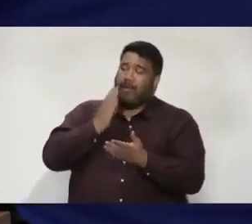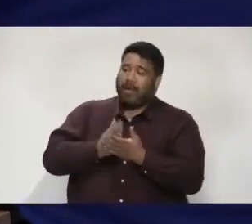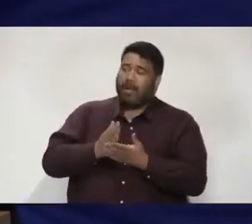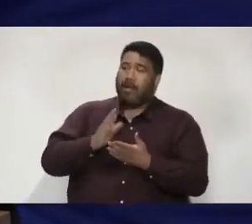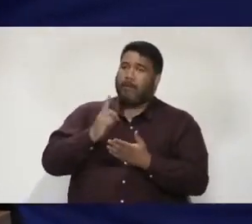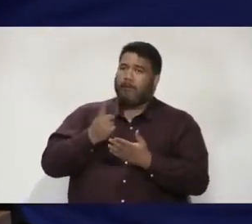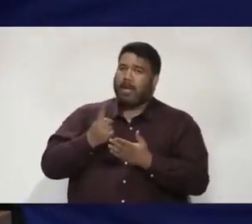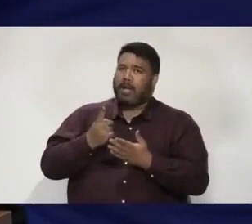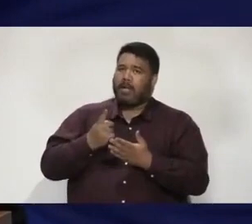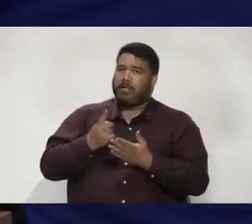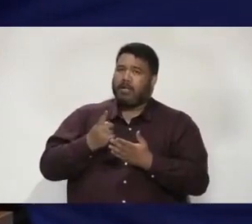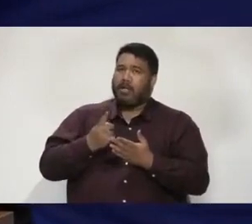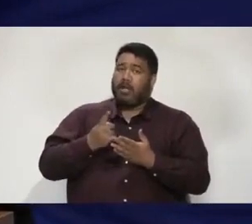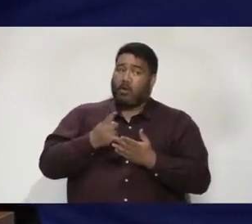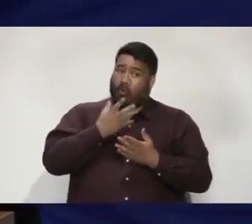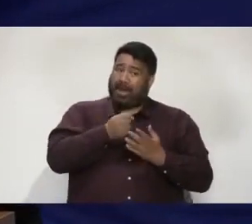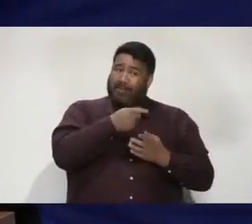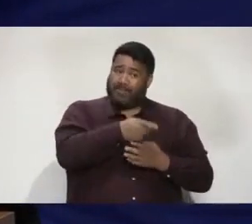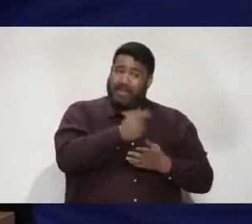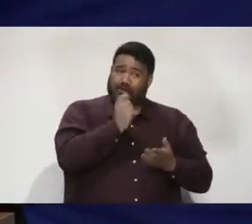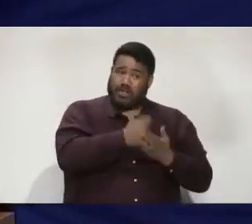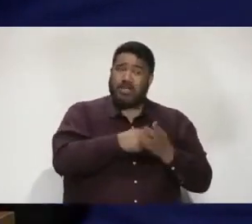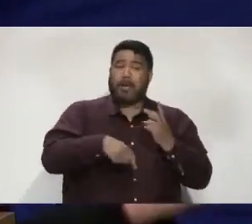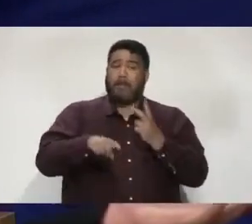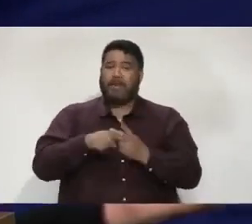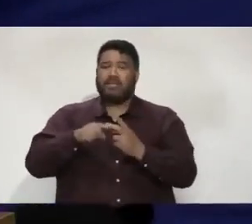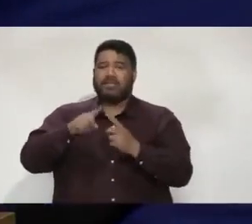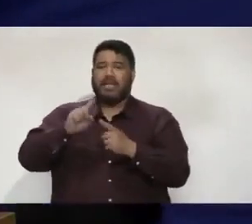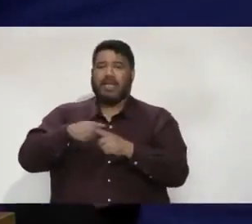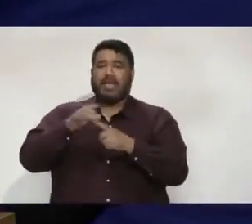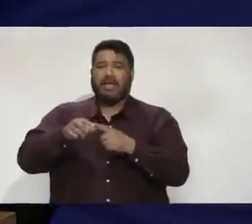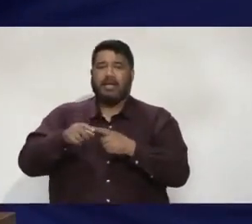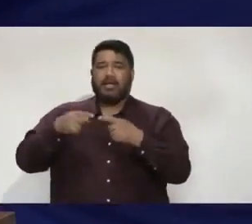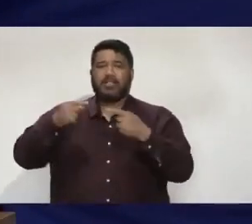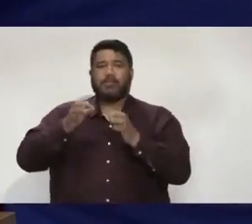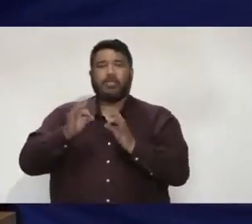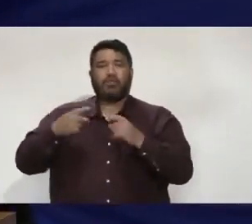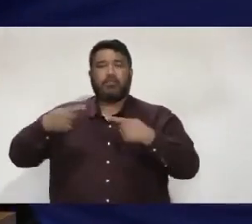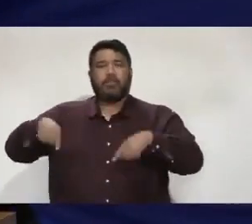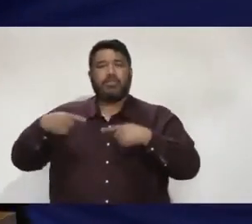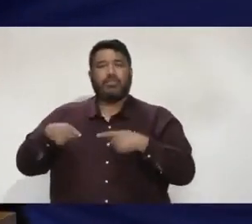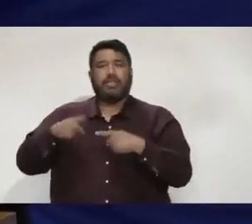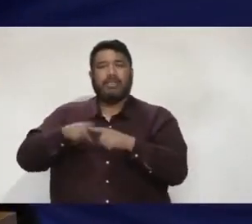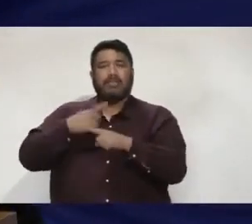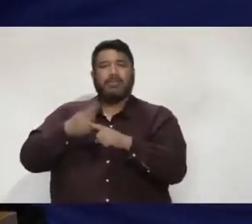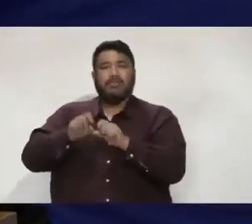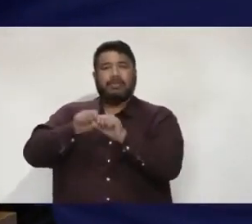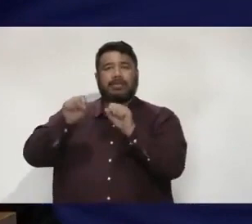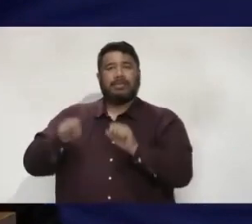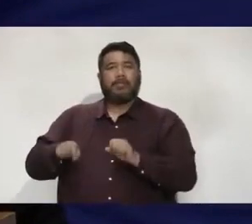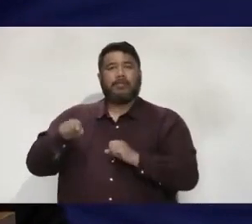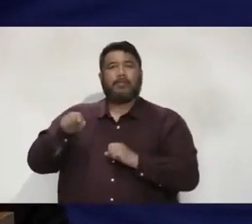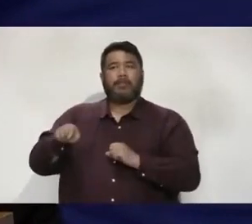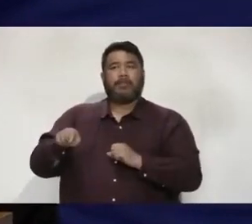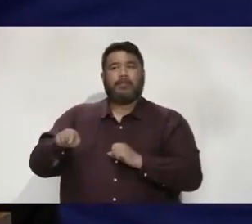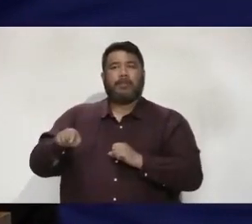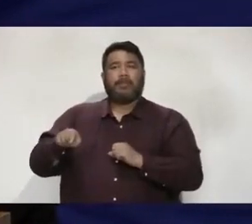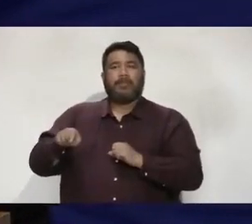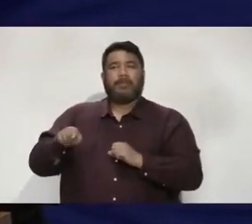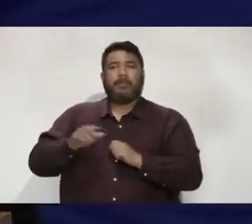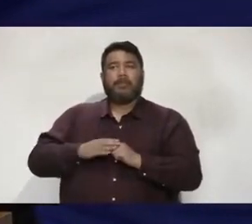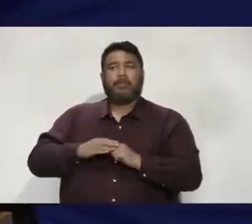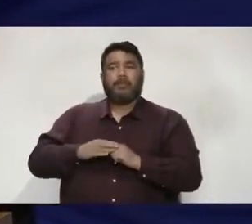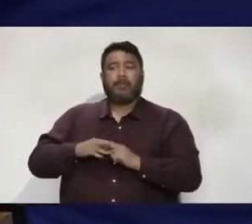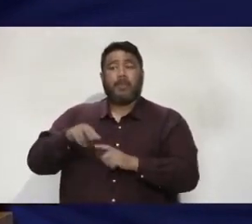also been running the exemption system around that as well, which is separate from the exemptions that Darren was talking about earlier